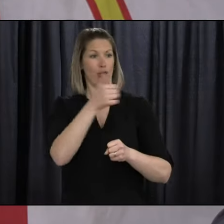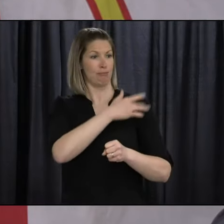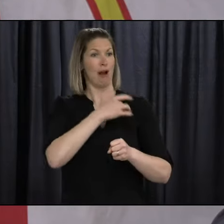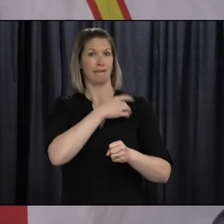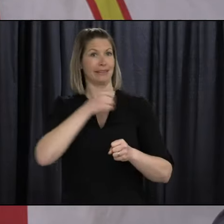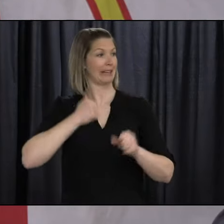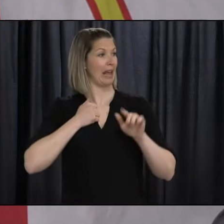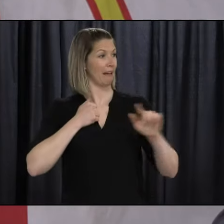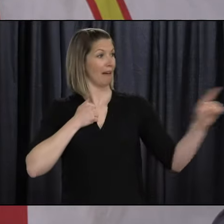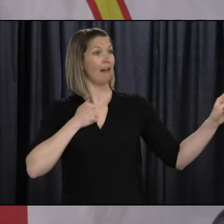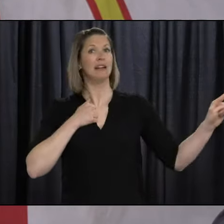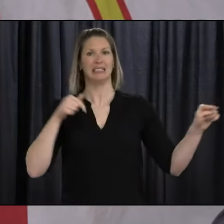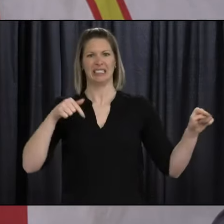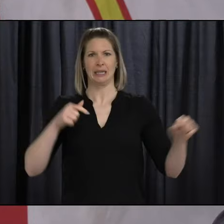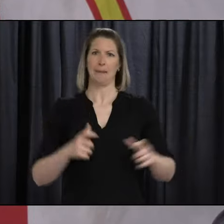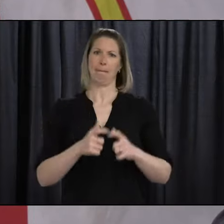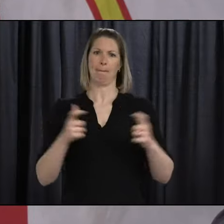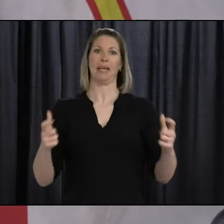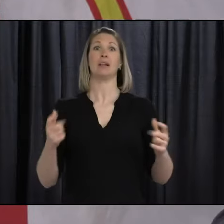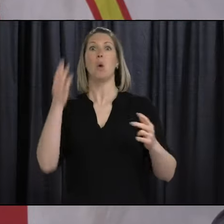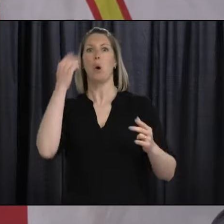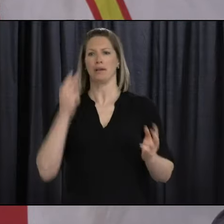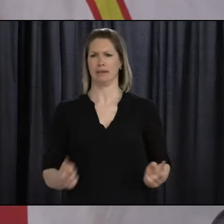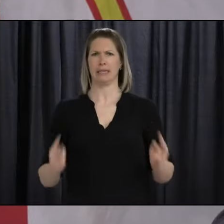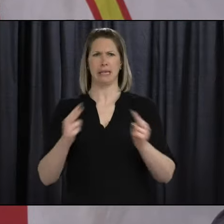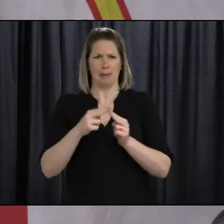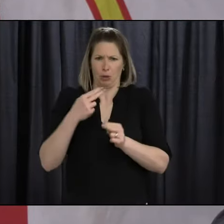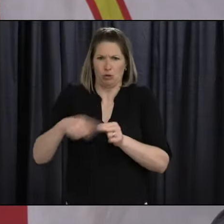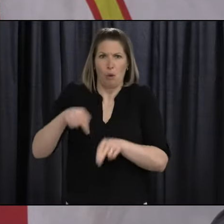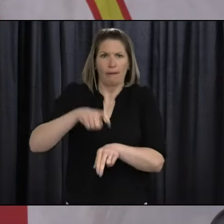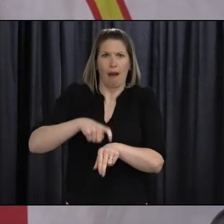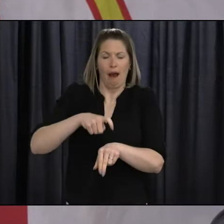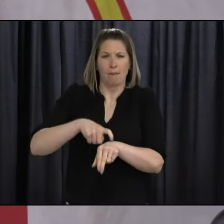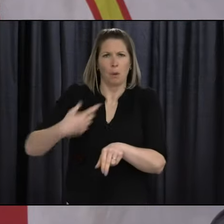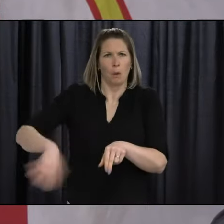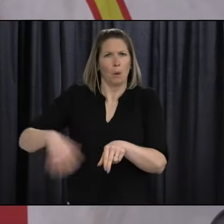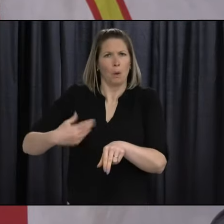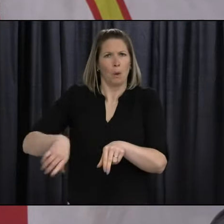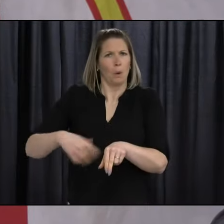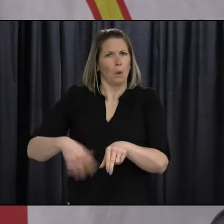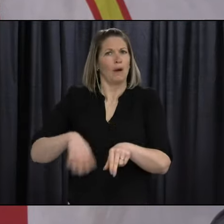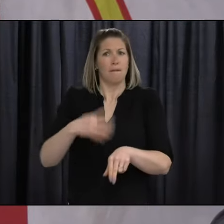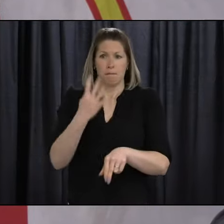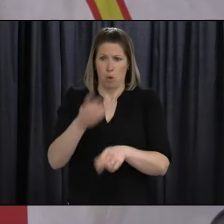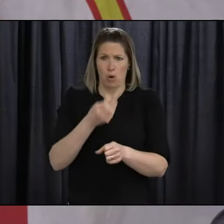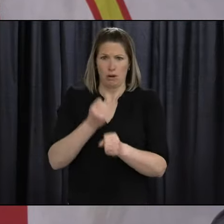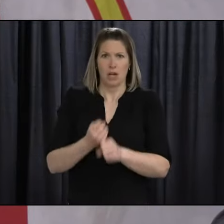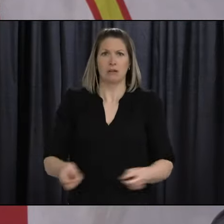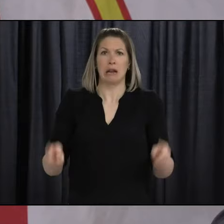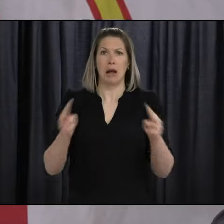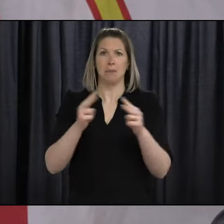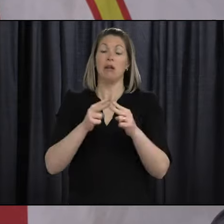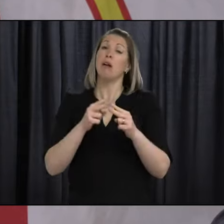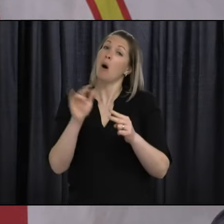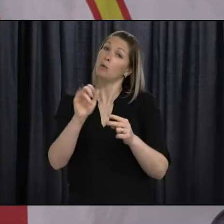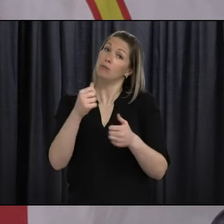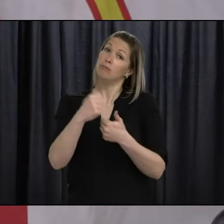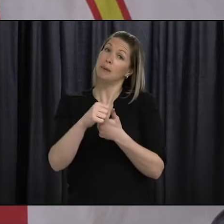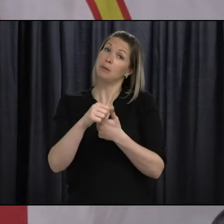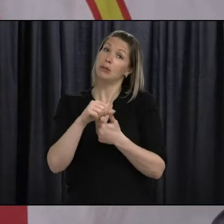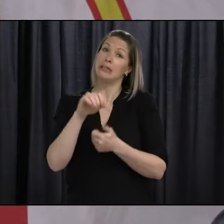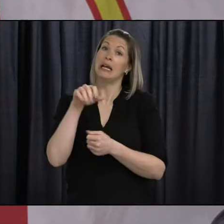appropriate mental health services in Labrador, not just here in St. John's, but also in Labrador, as I've mentioned yesterday, again, there's a